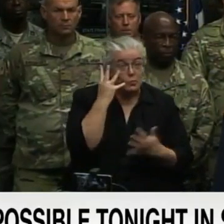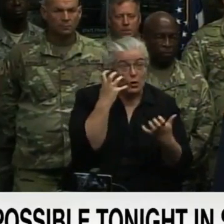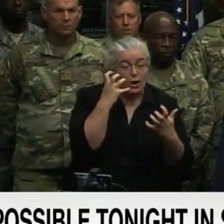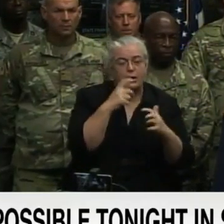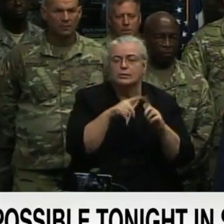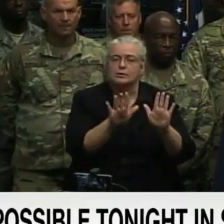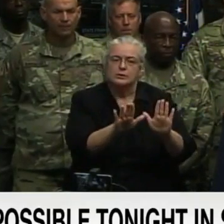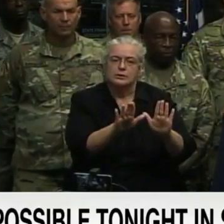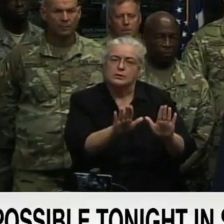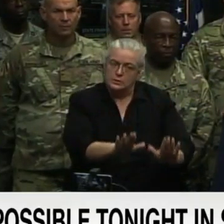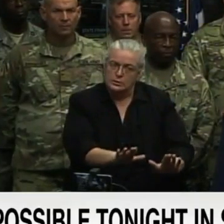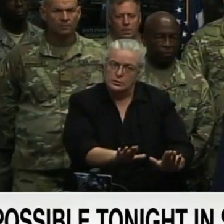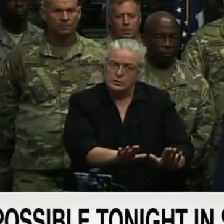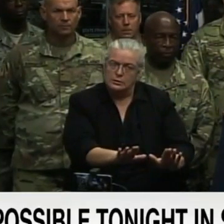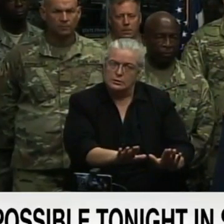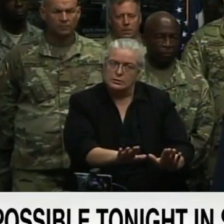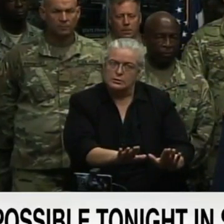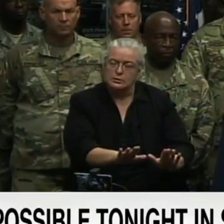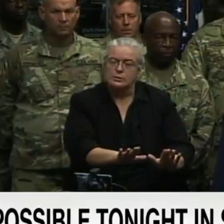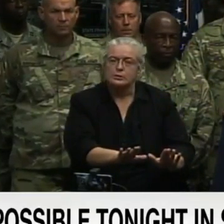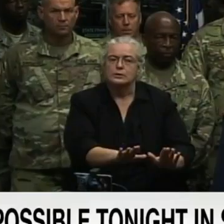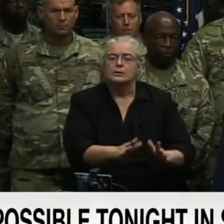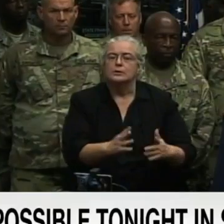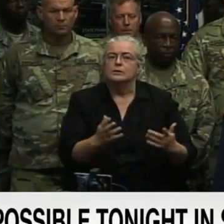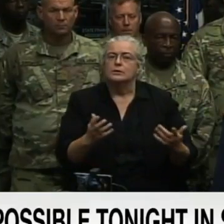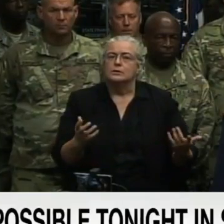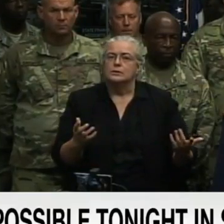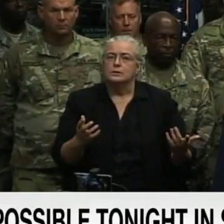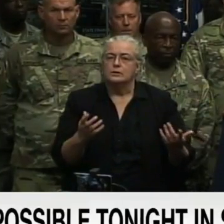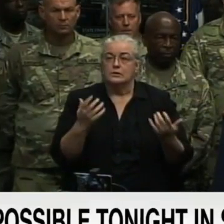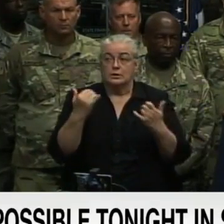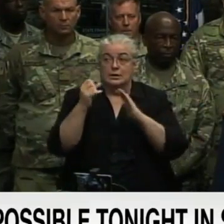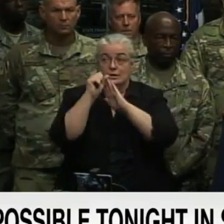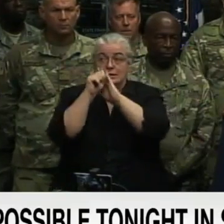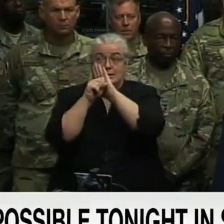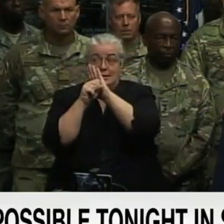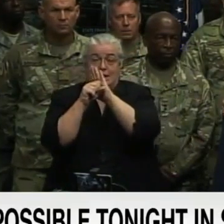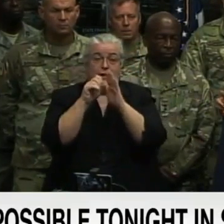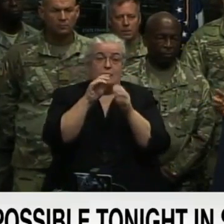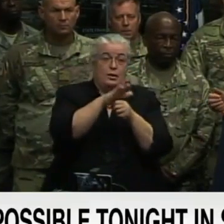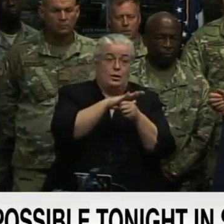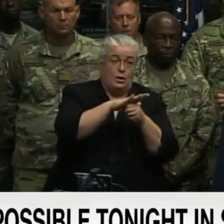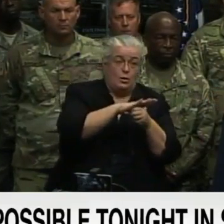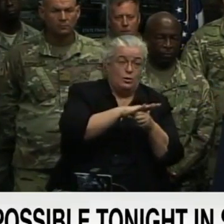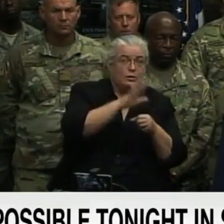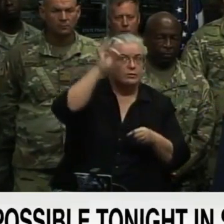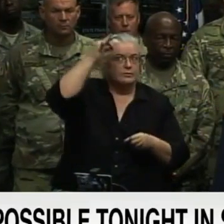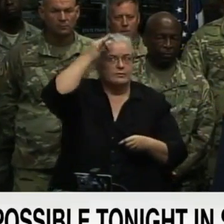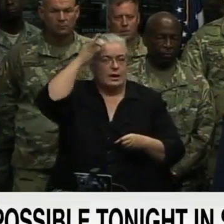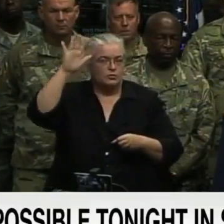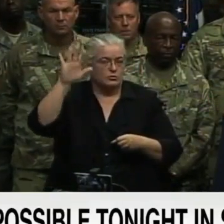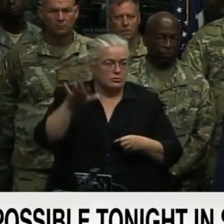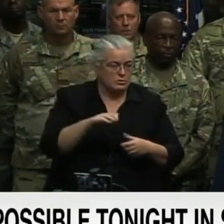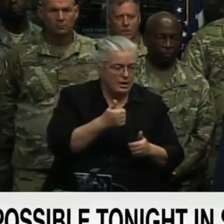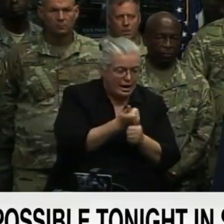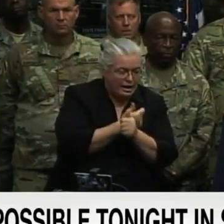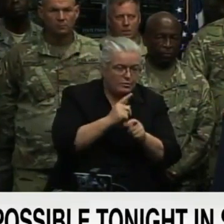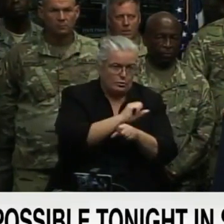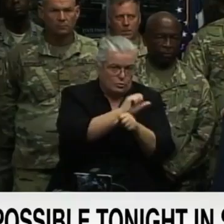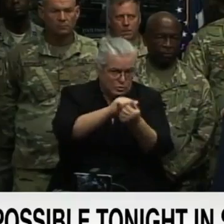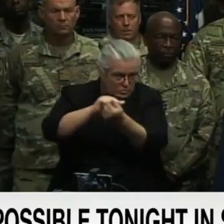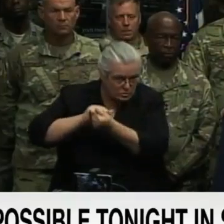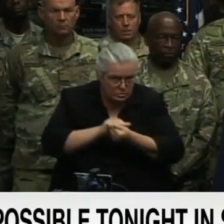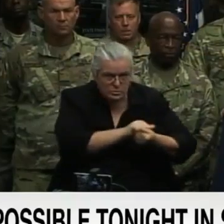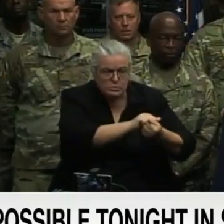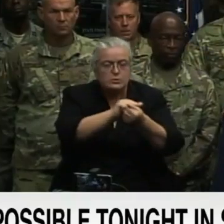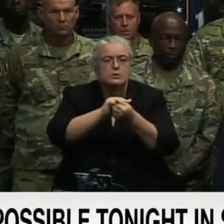happened. But, you know, we've got at the state, local, and federal level, we're going to have everybody in here trying to get us